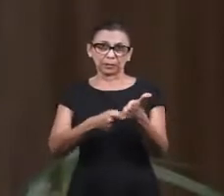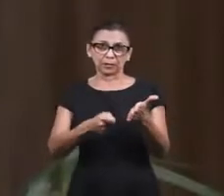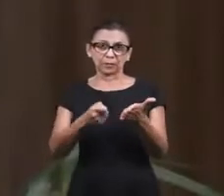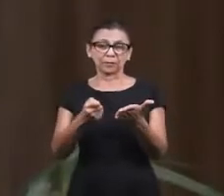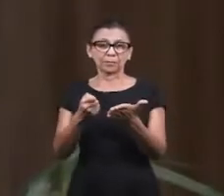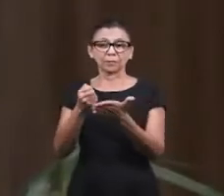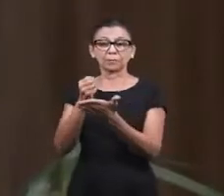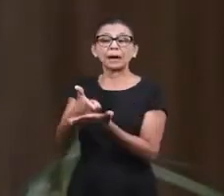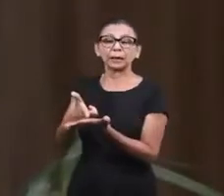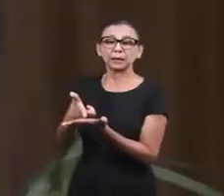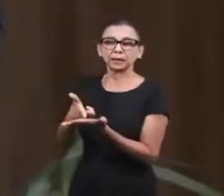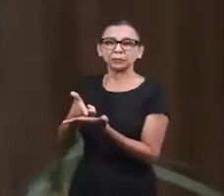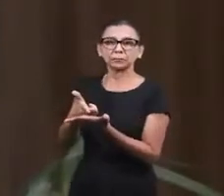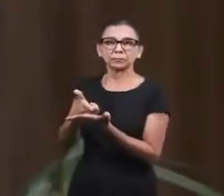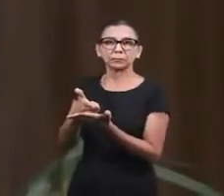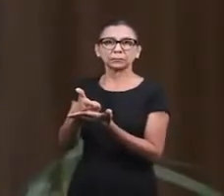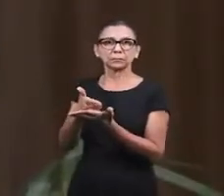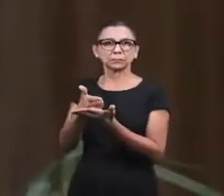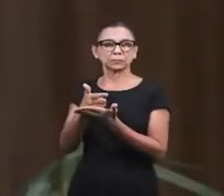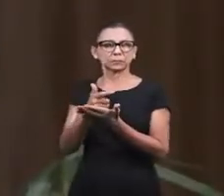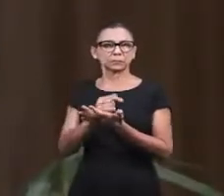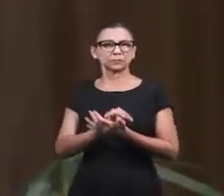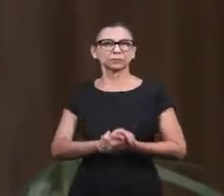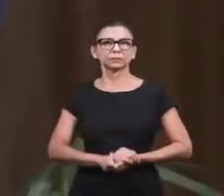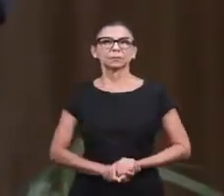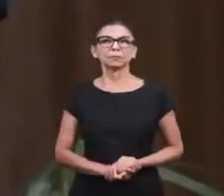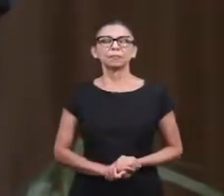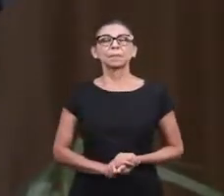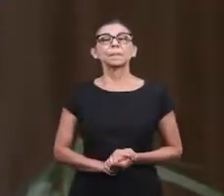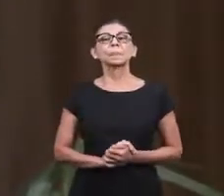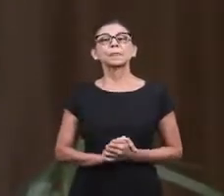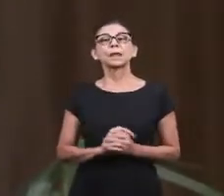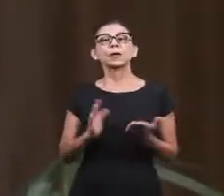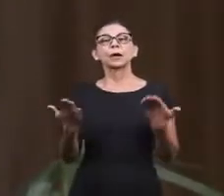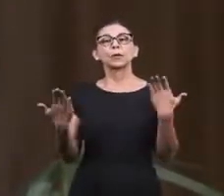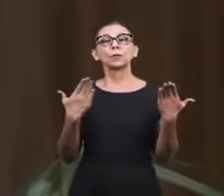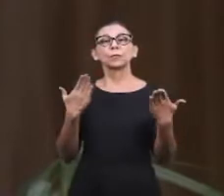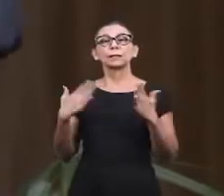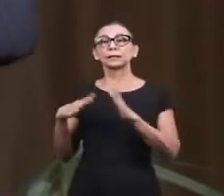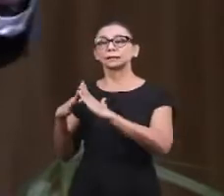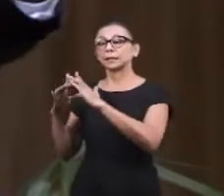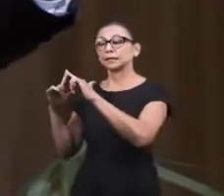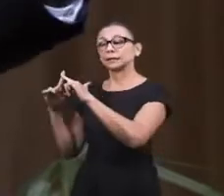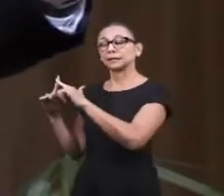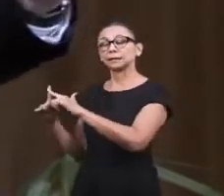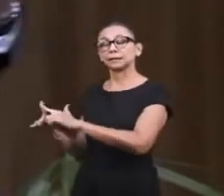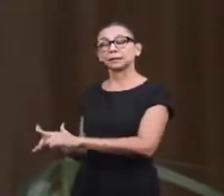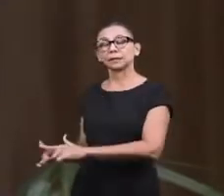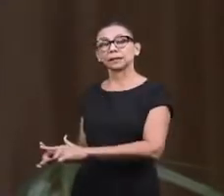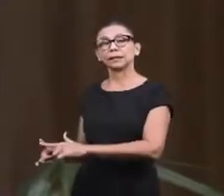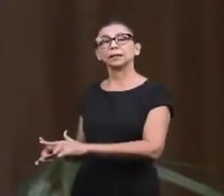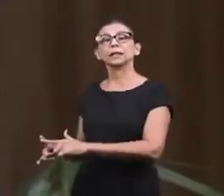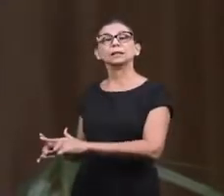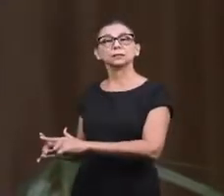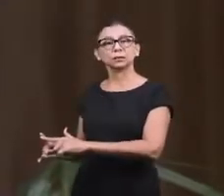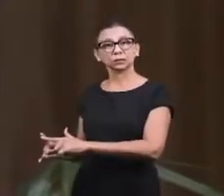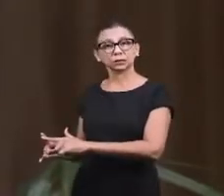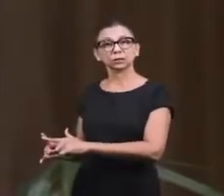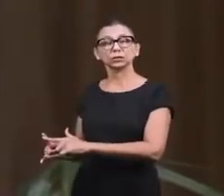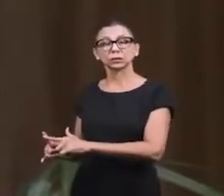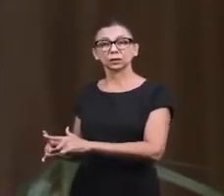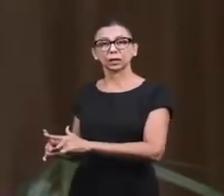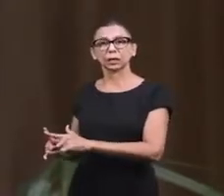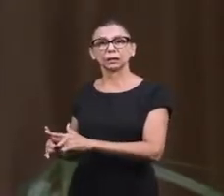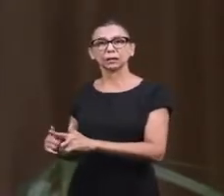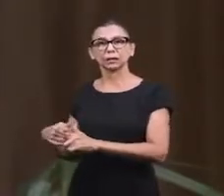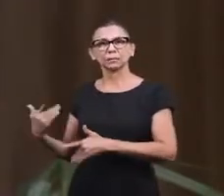the center of the teaching of Jesus, was between brothers, was directed to the church.